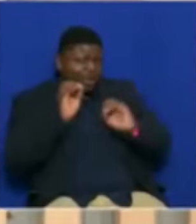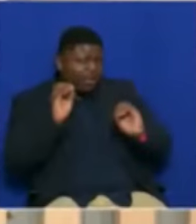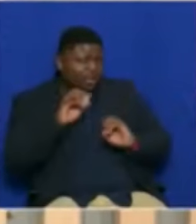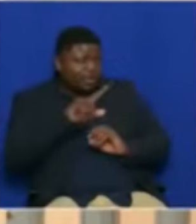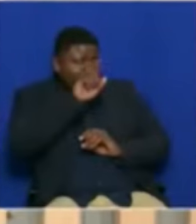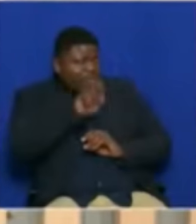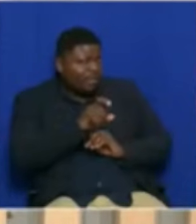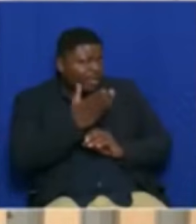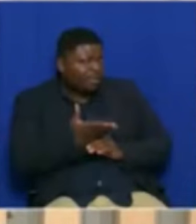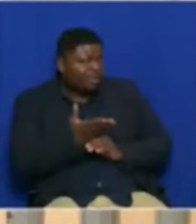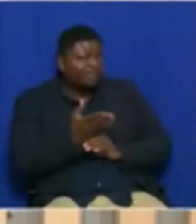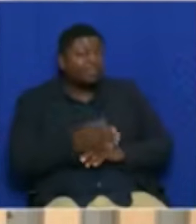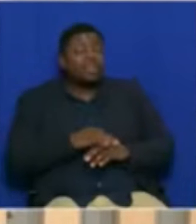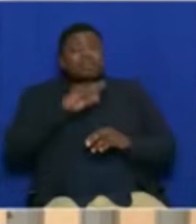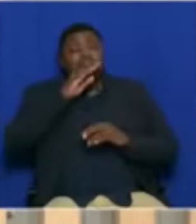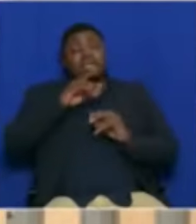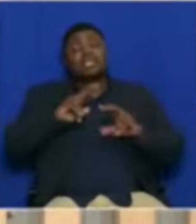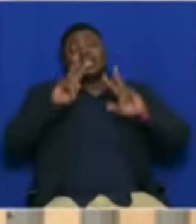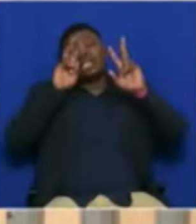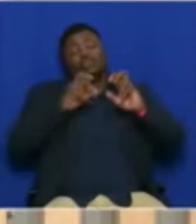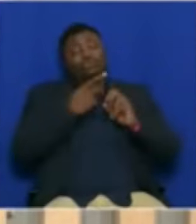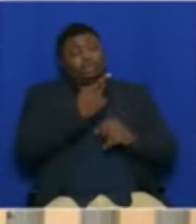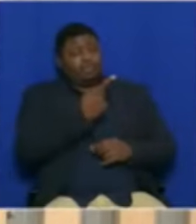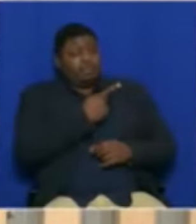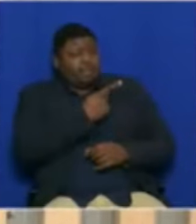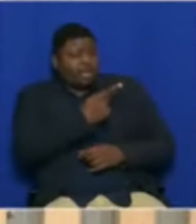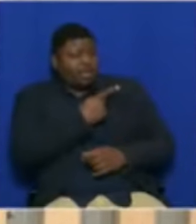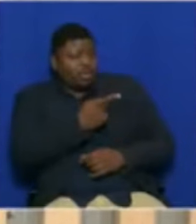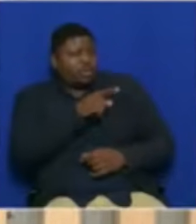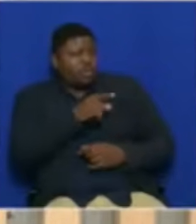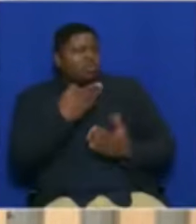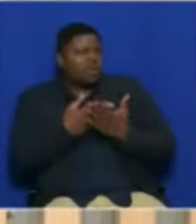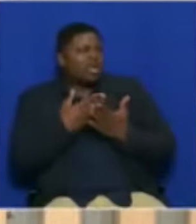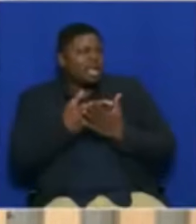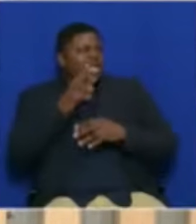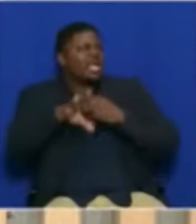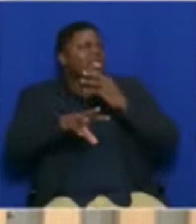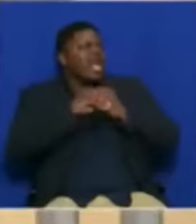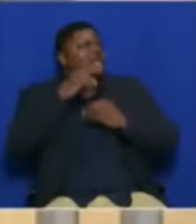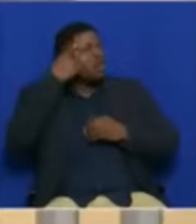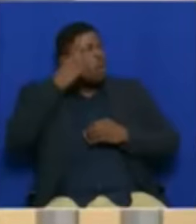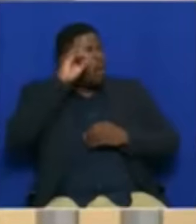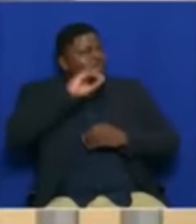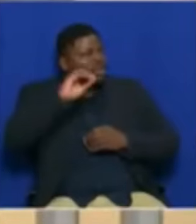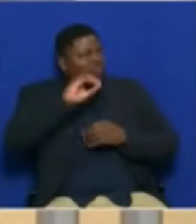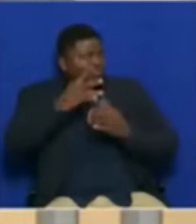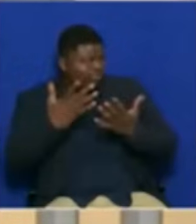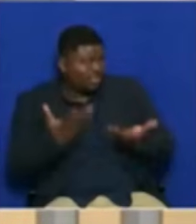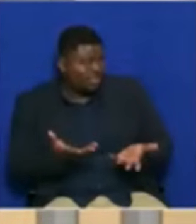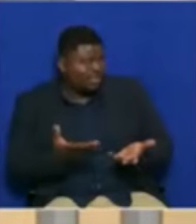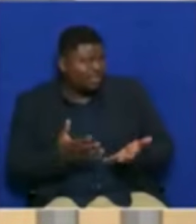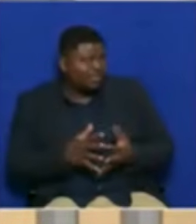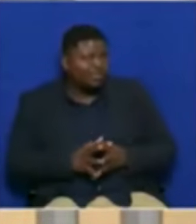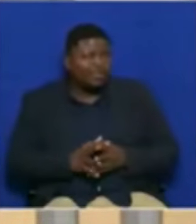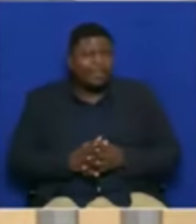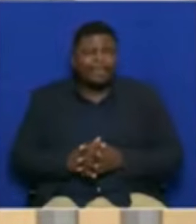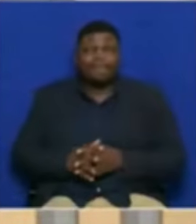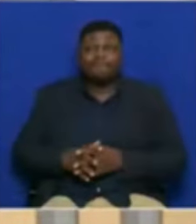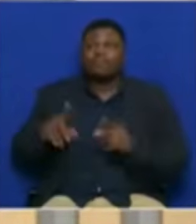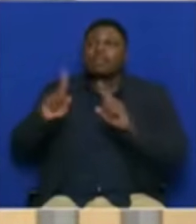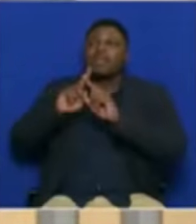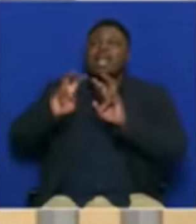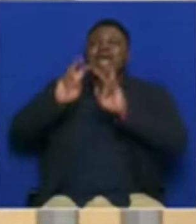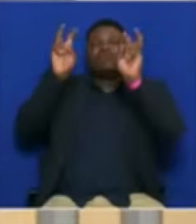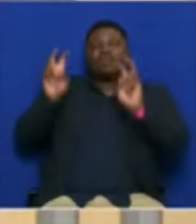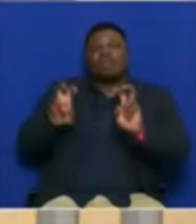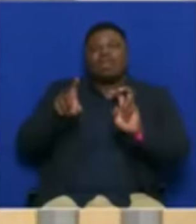can express an opinion on. What I'm saying is there were no metronic questions regarding anything electronics.